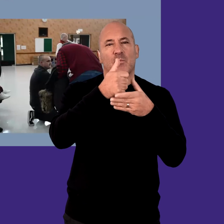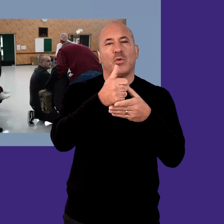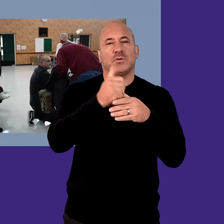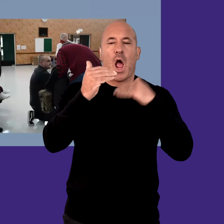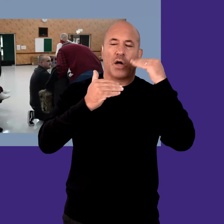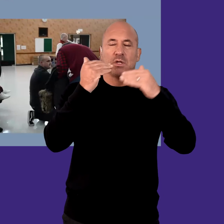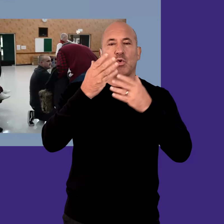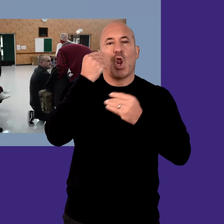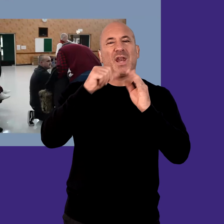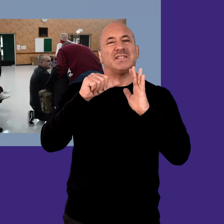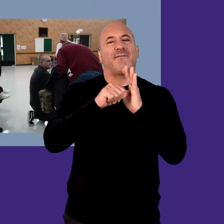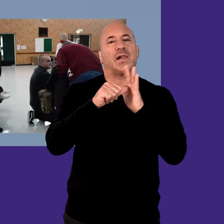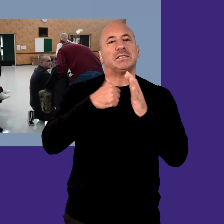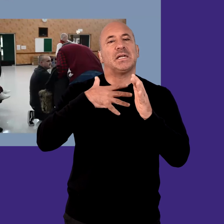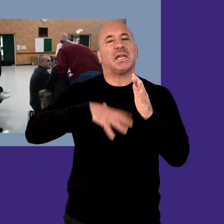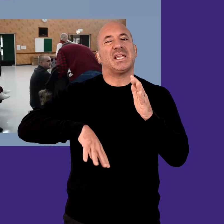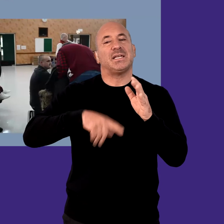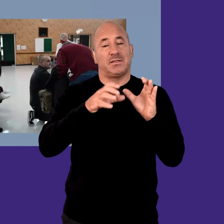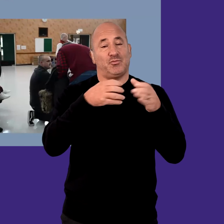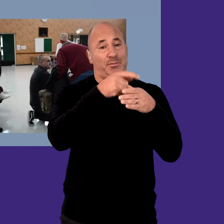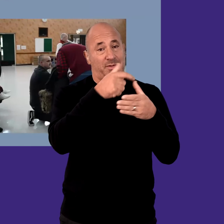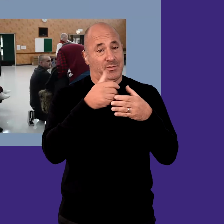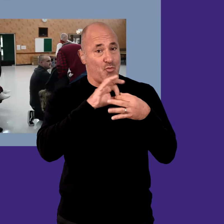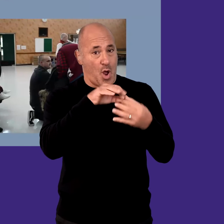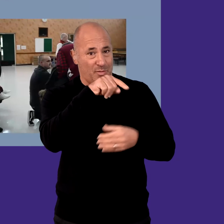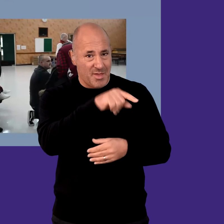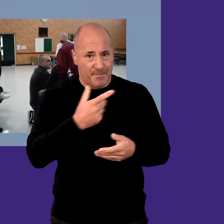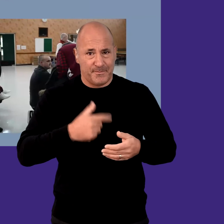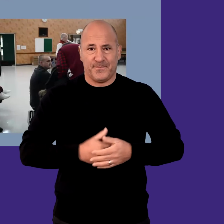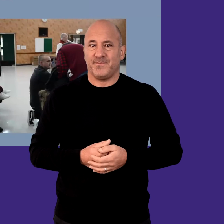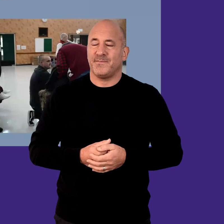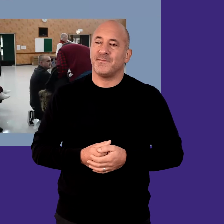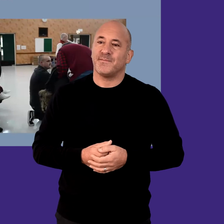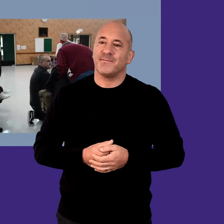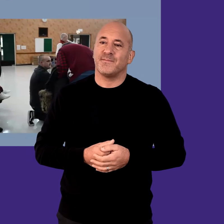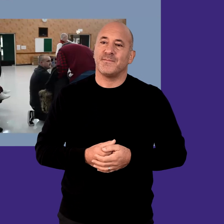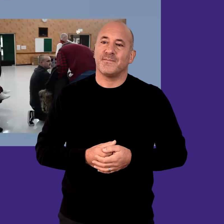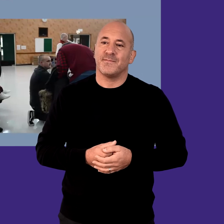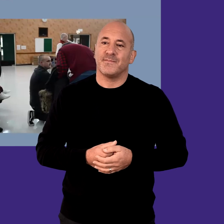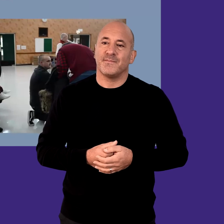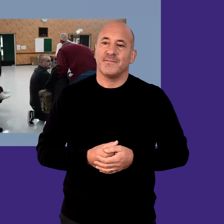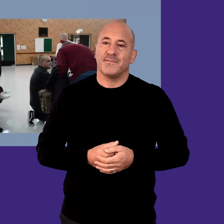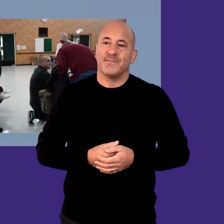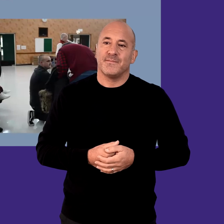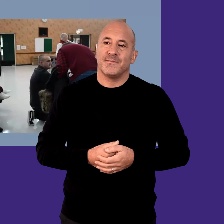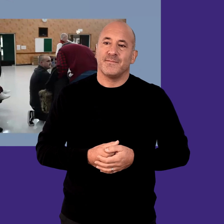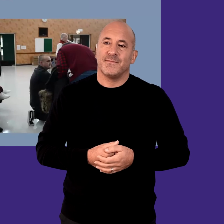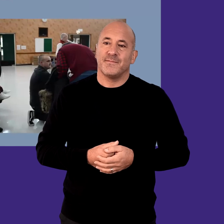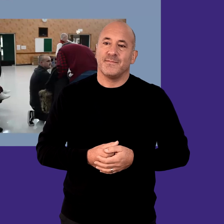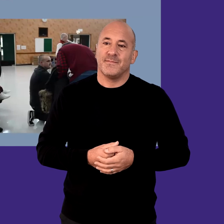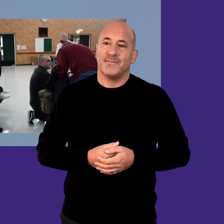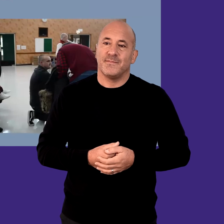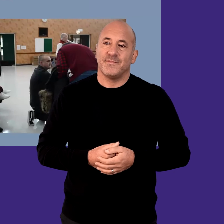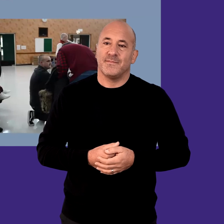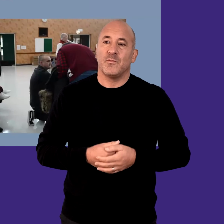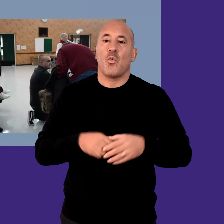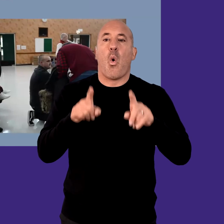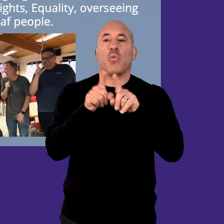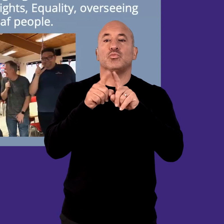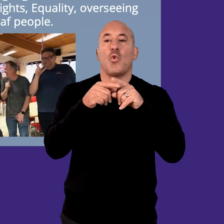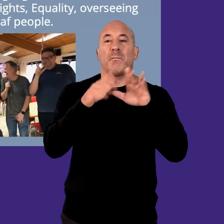on the estate that supports the needs of adults with learning difficulties.